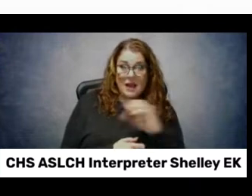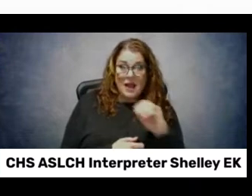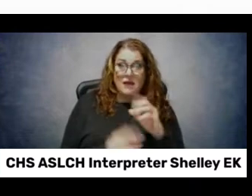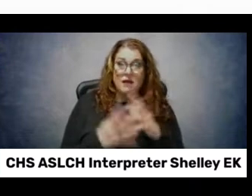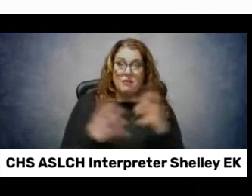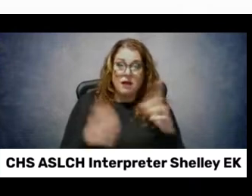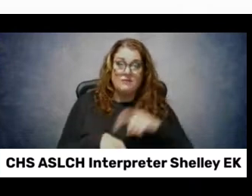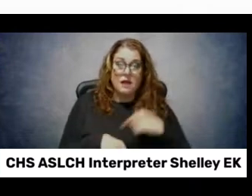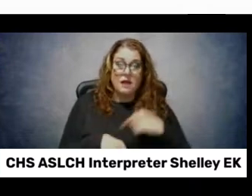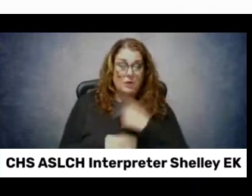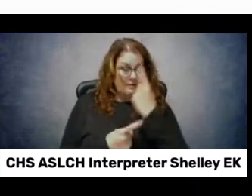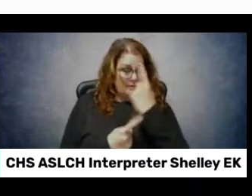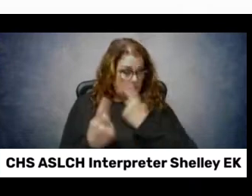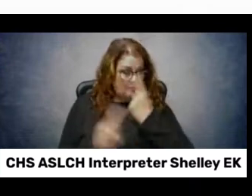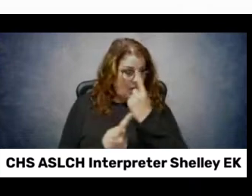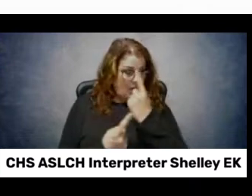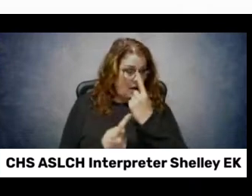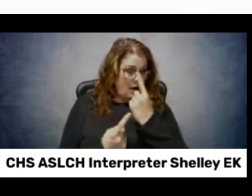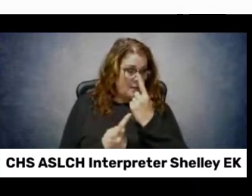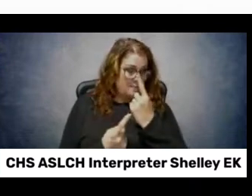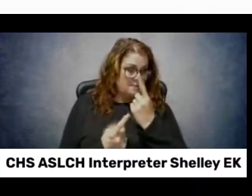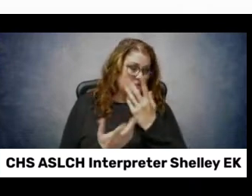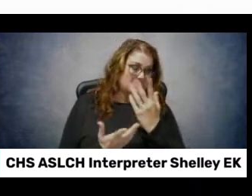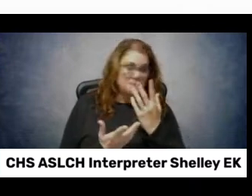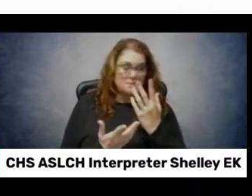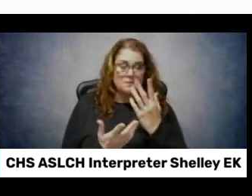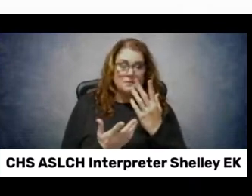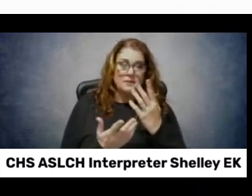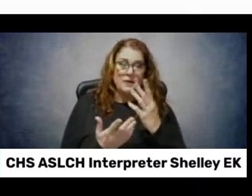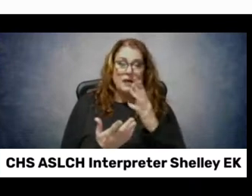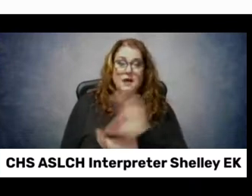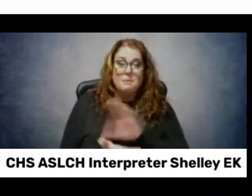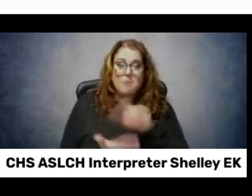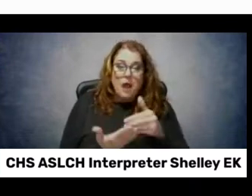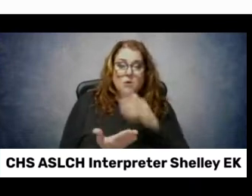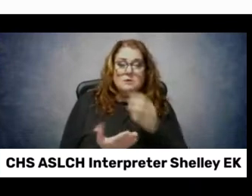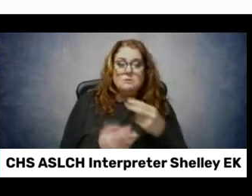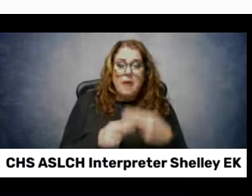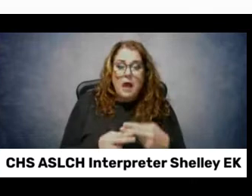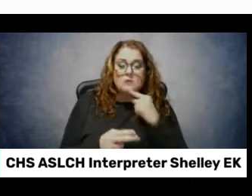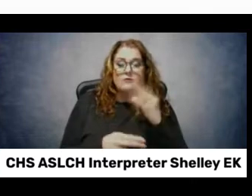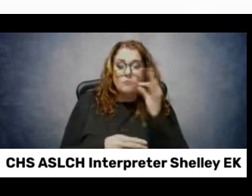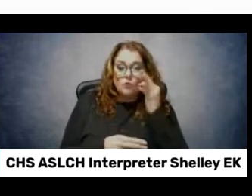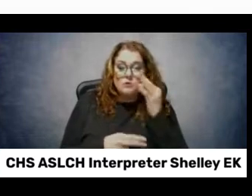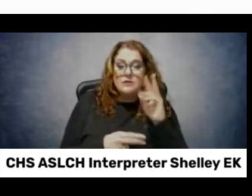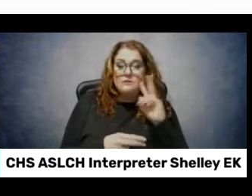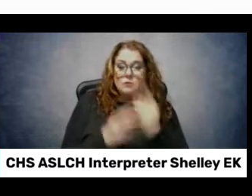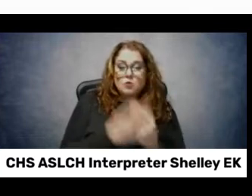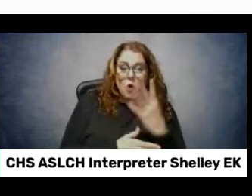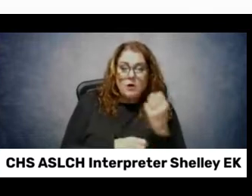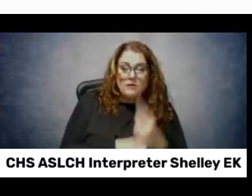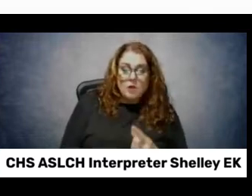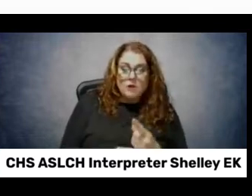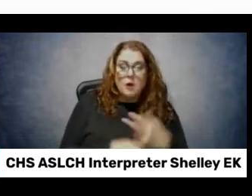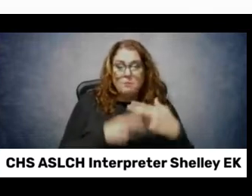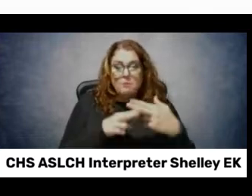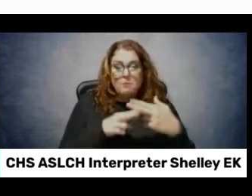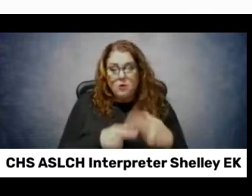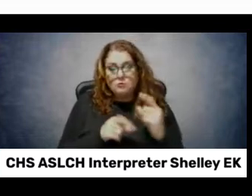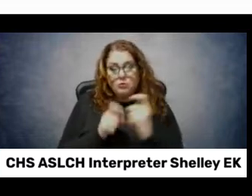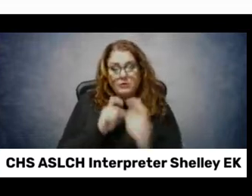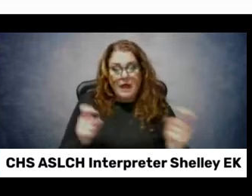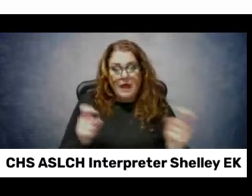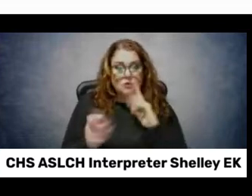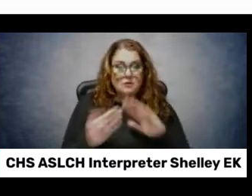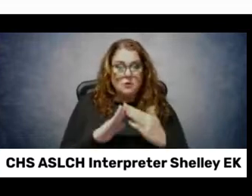times we think about, pounds of fruits and vegetables grown in the year or pounds provided to community,